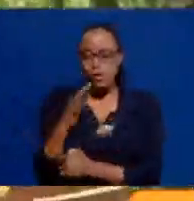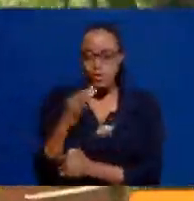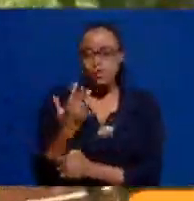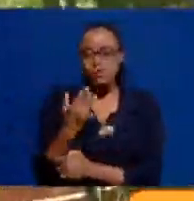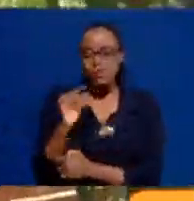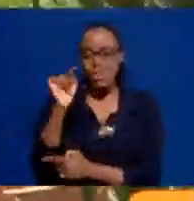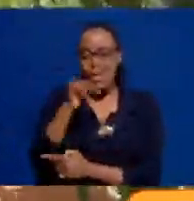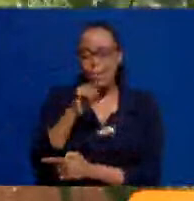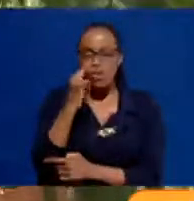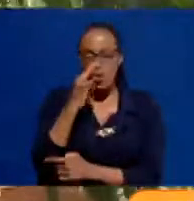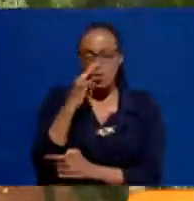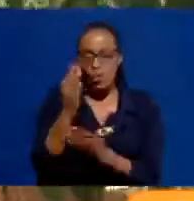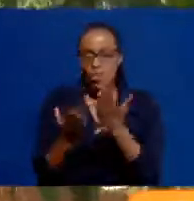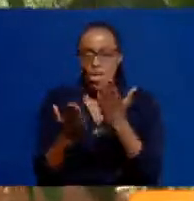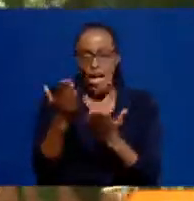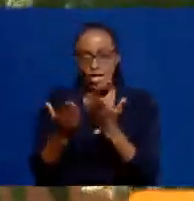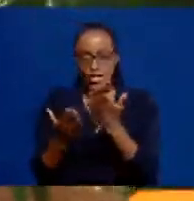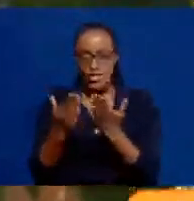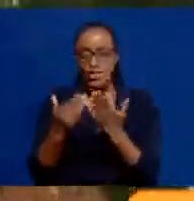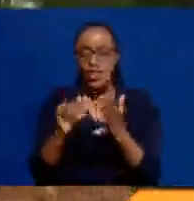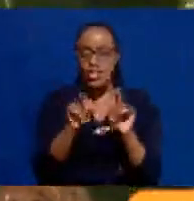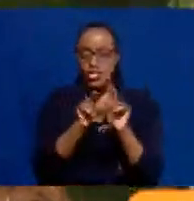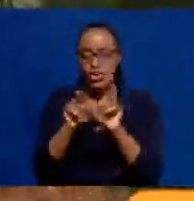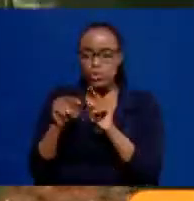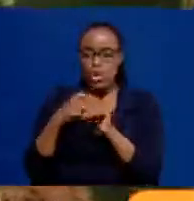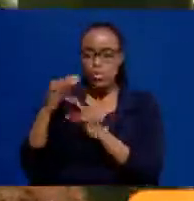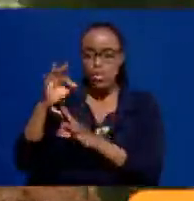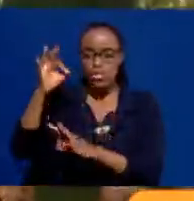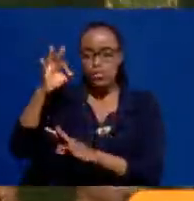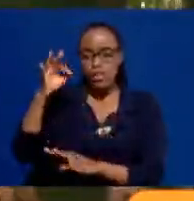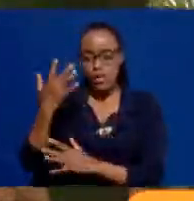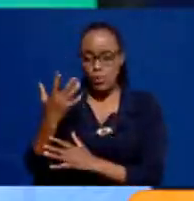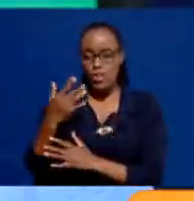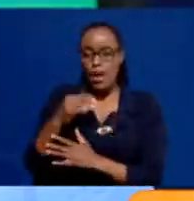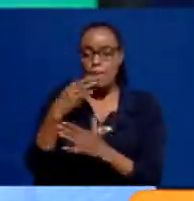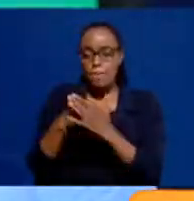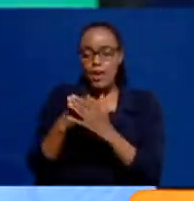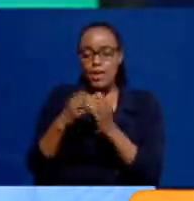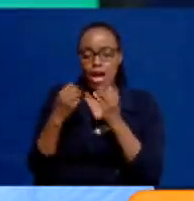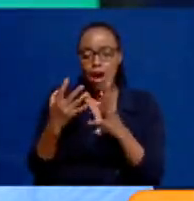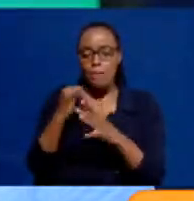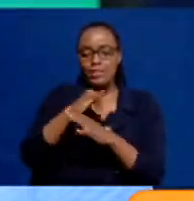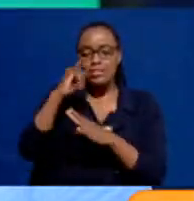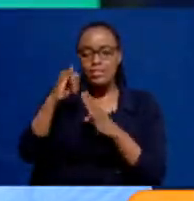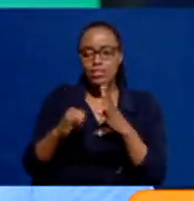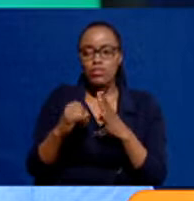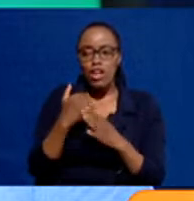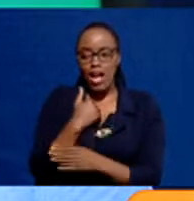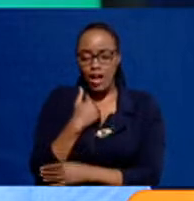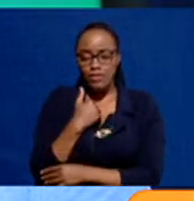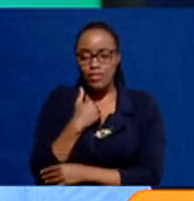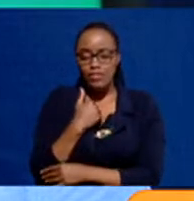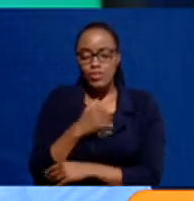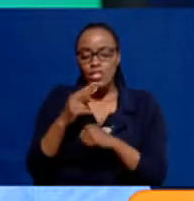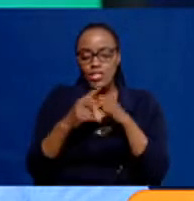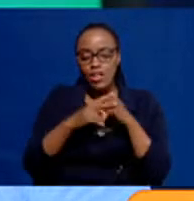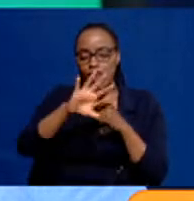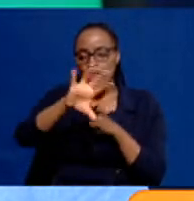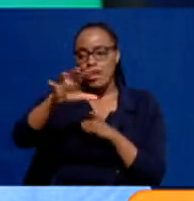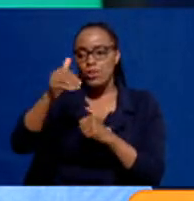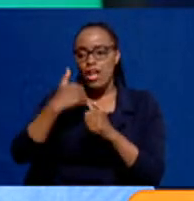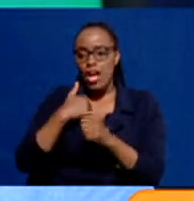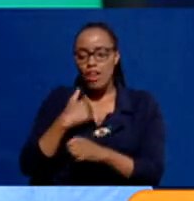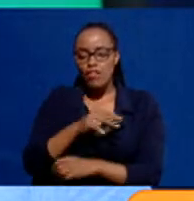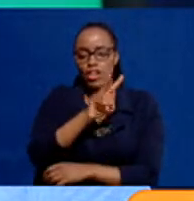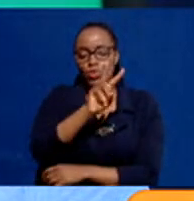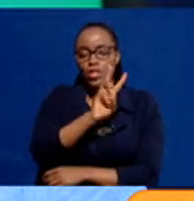by loss assessors. The payouts depend on the sum insured. We worked in seven counties, two